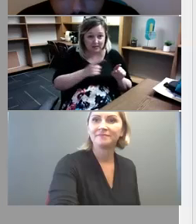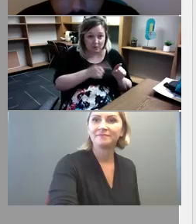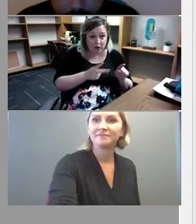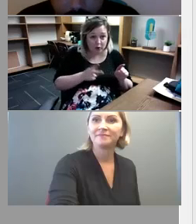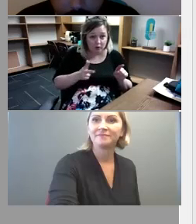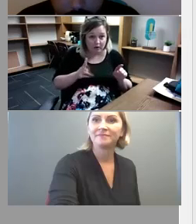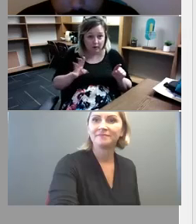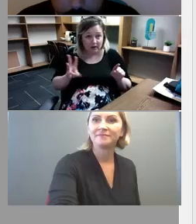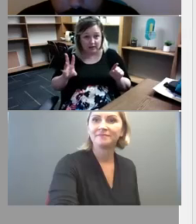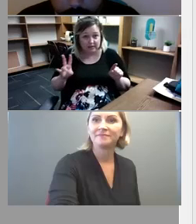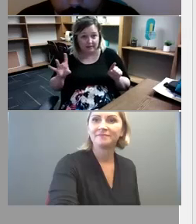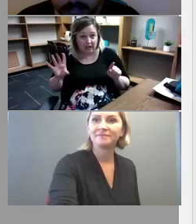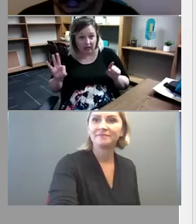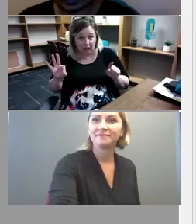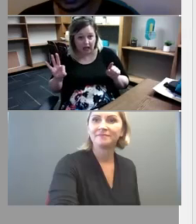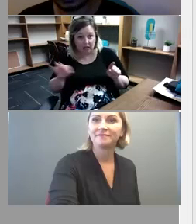Let's see.